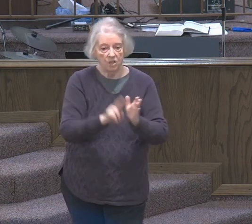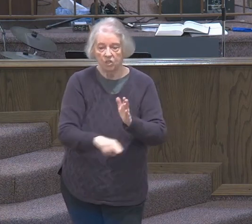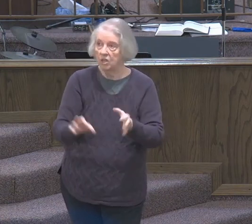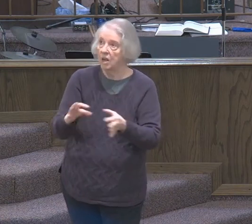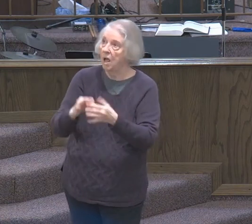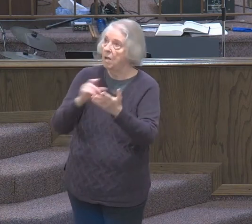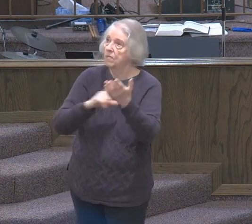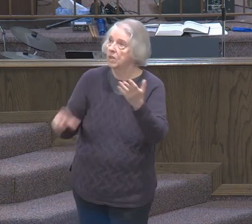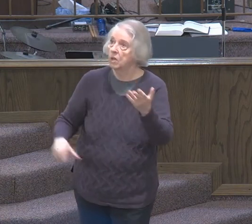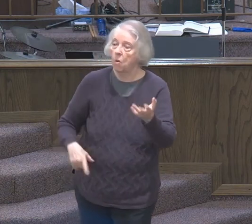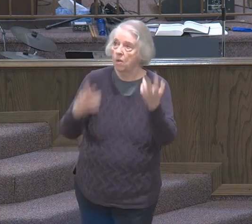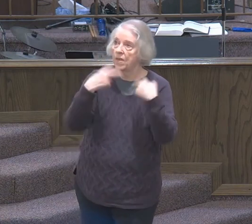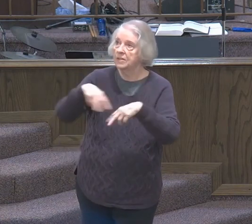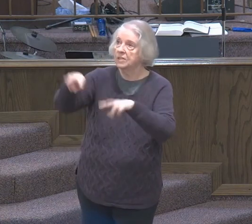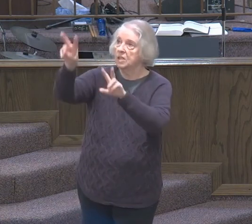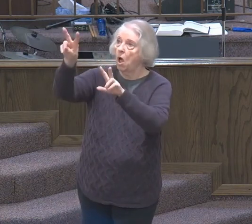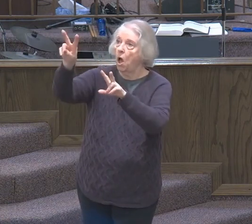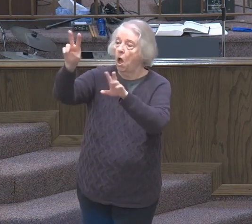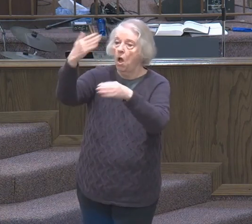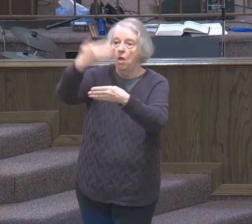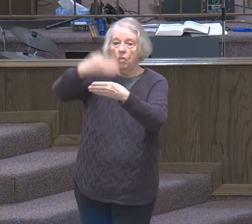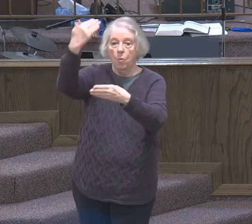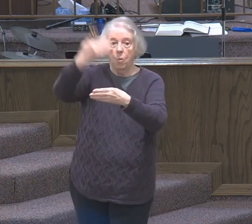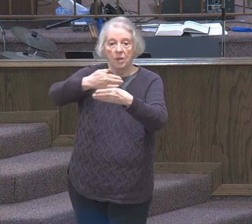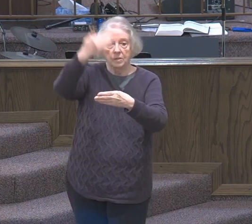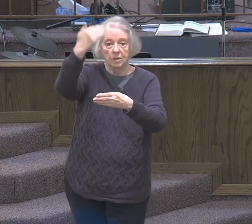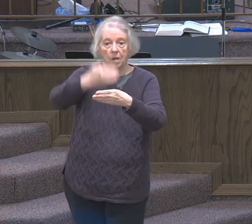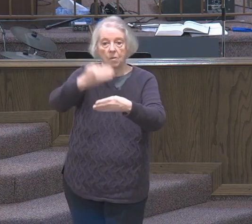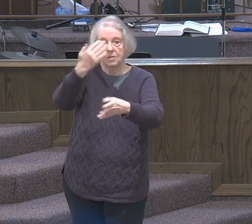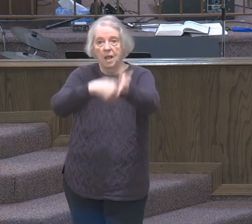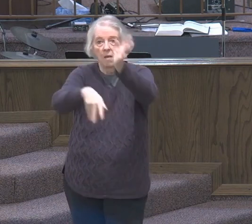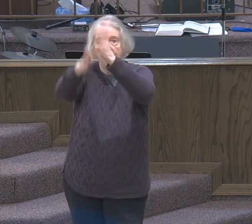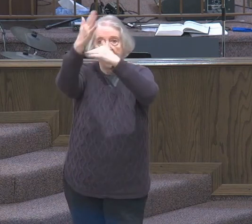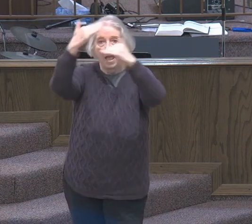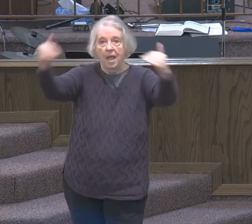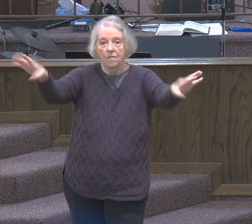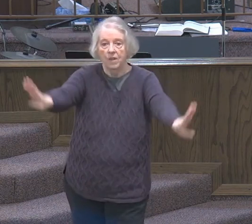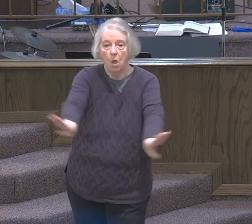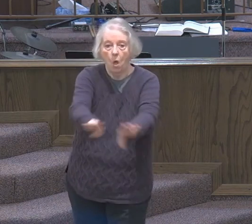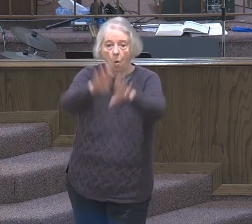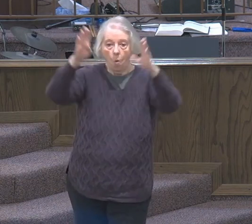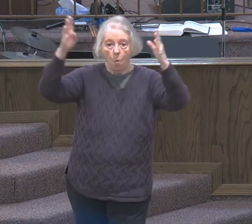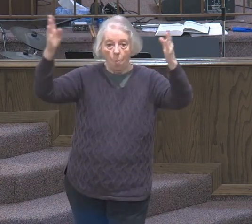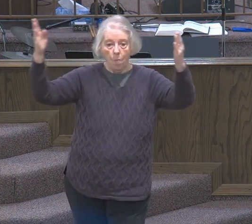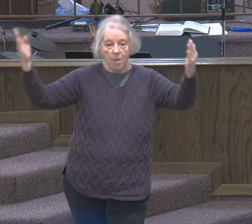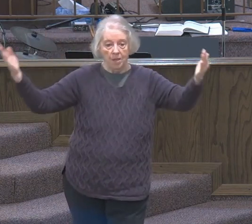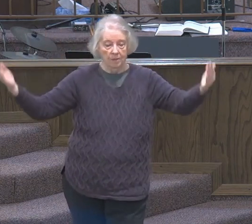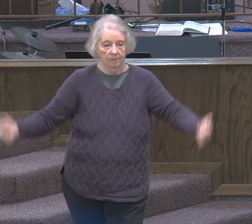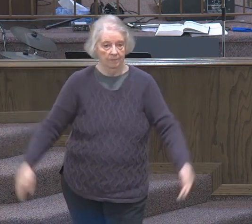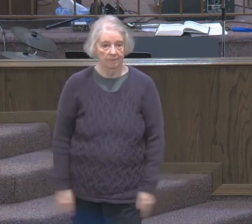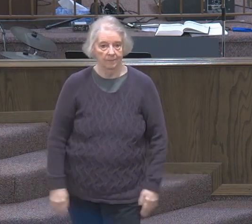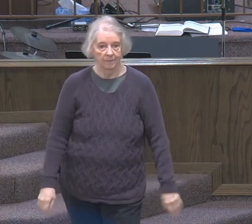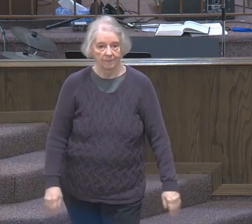the window of heaven open up, and he got to see into the throne room of heaven. The nation of